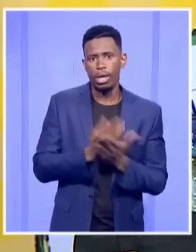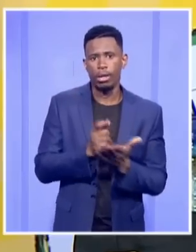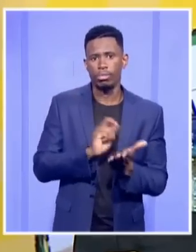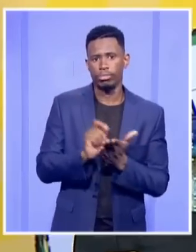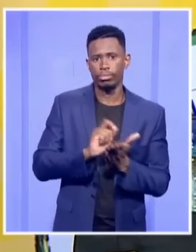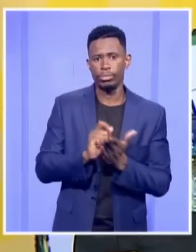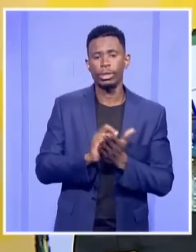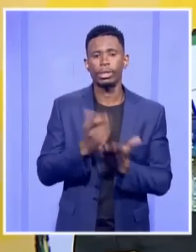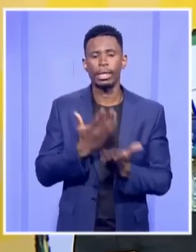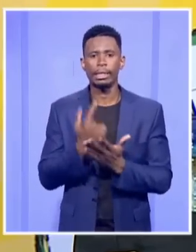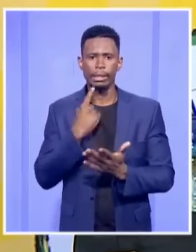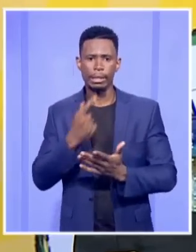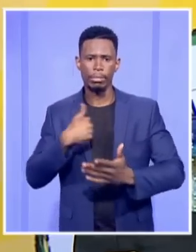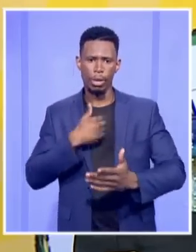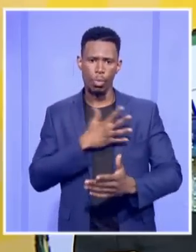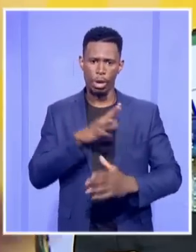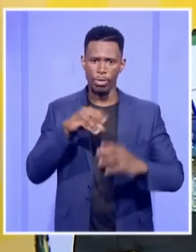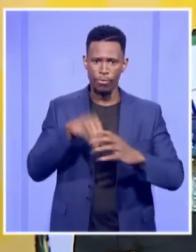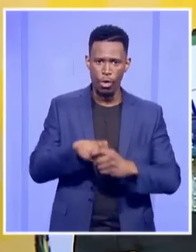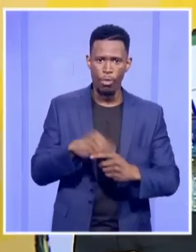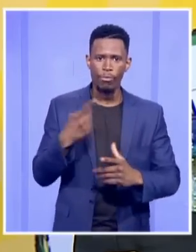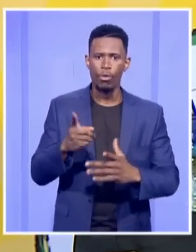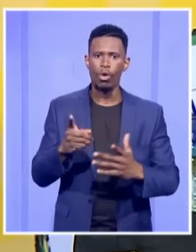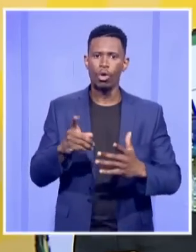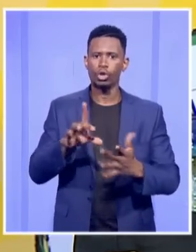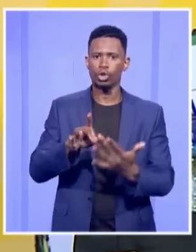contest with letters. But let's check.